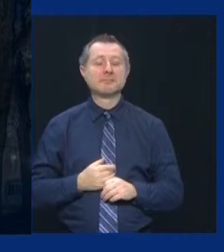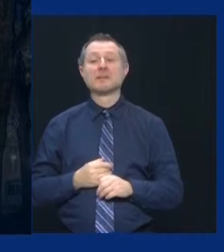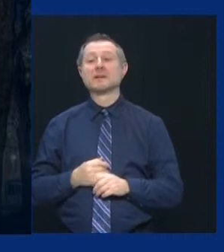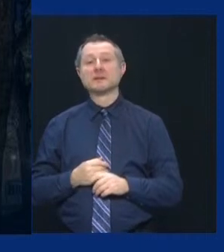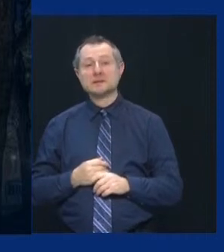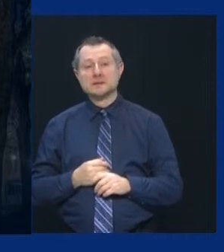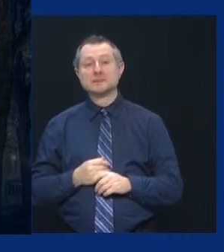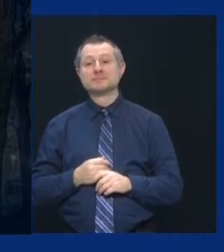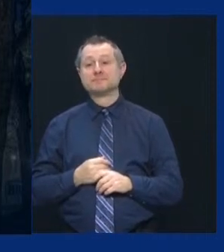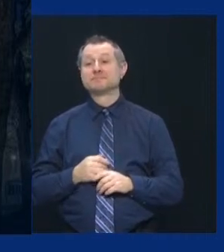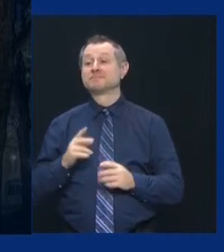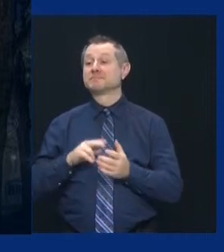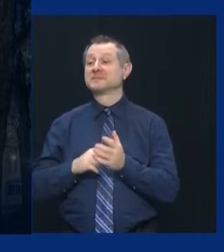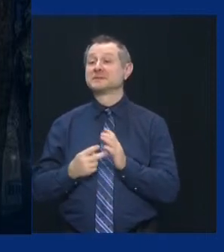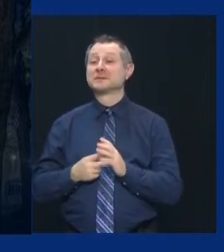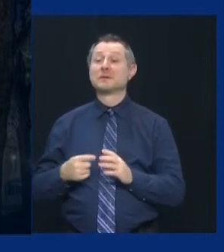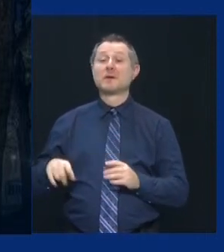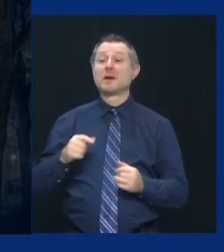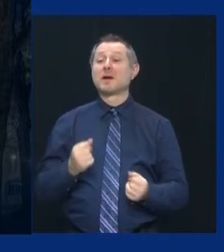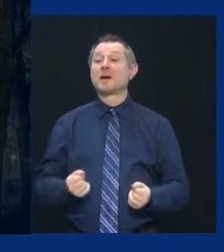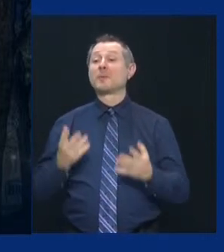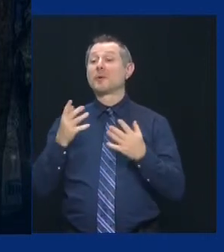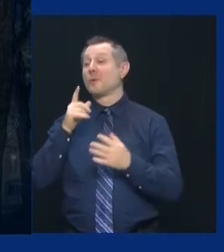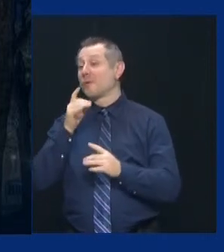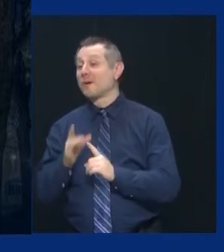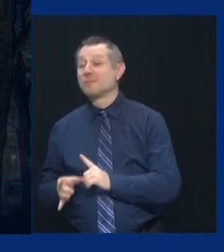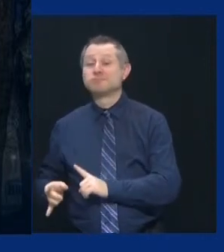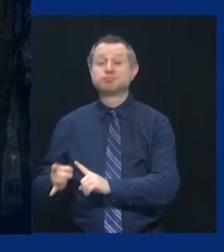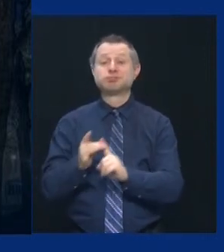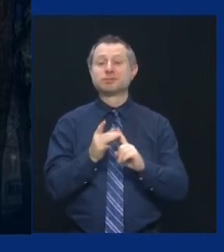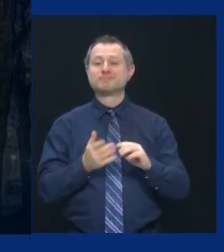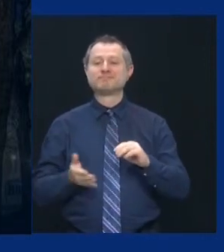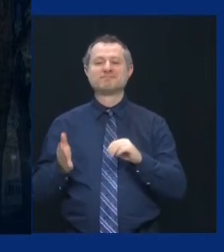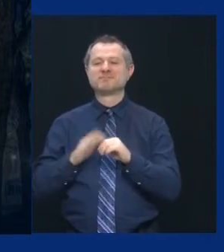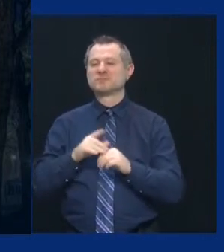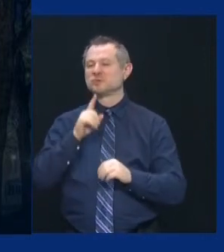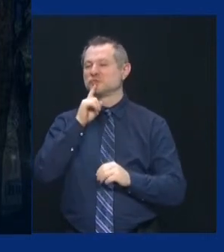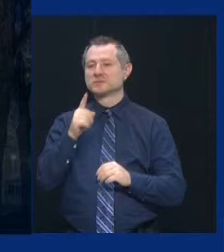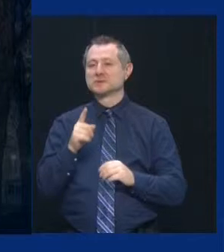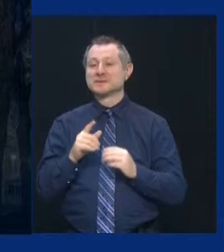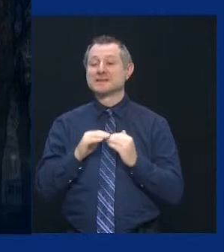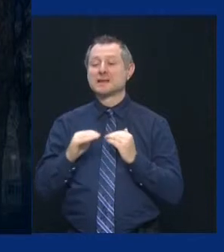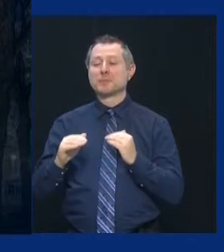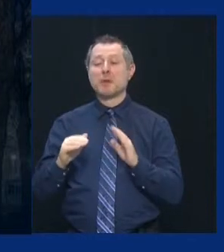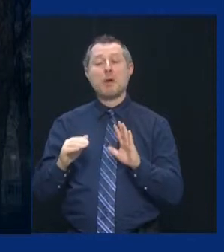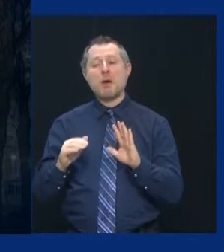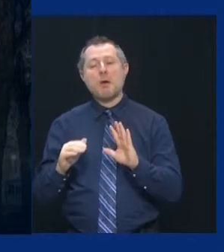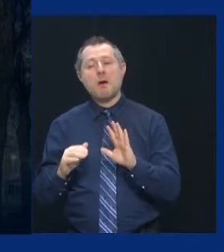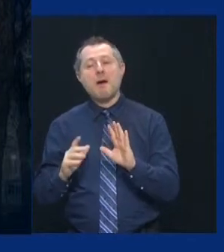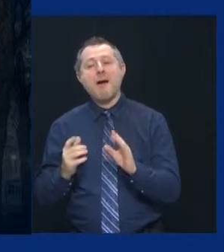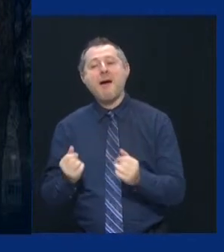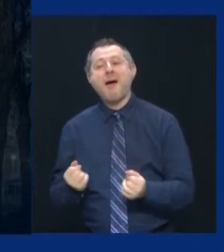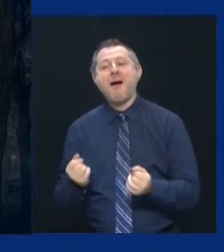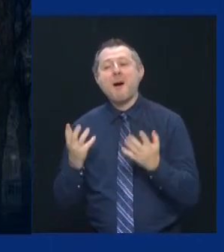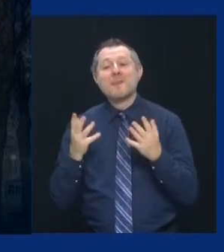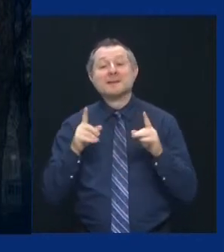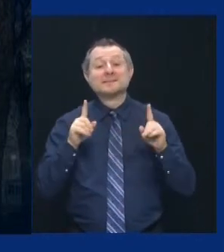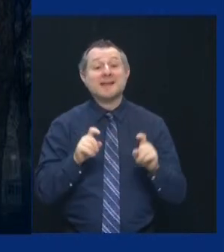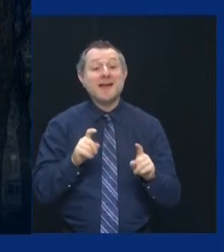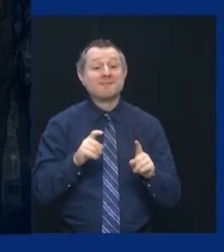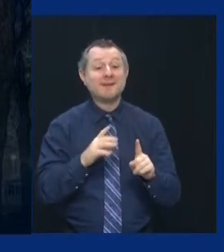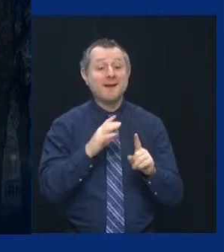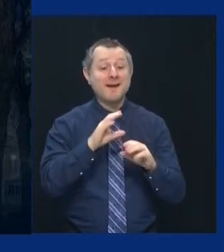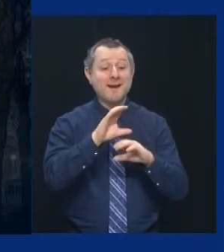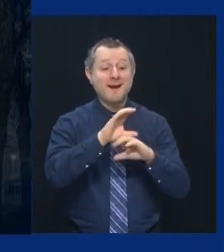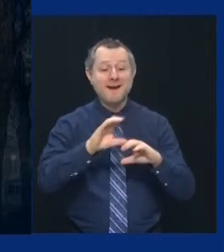It's that the number of people being tested went down by almost half. So fewer people